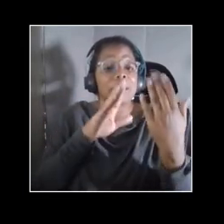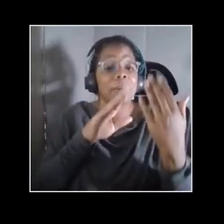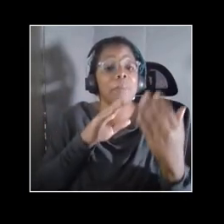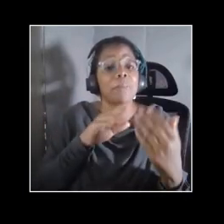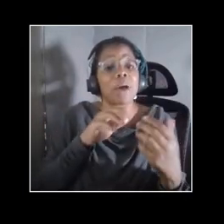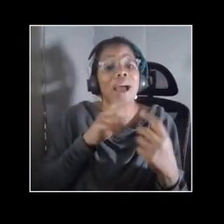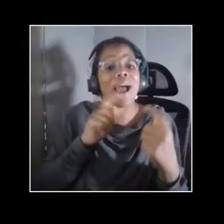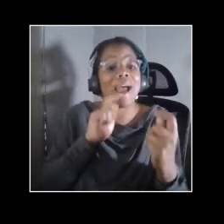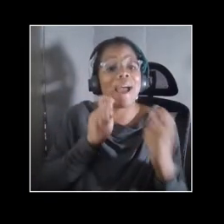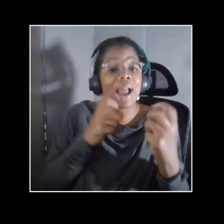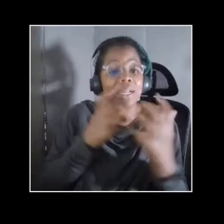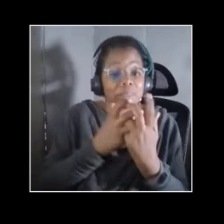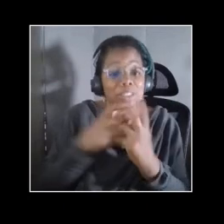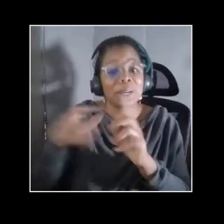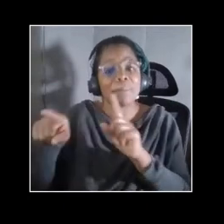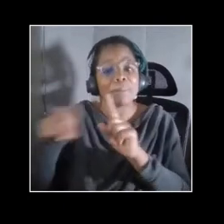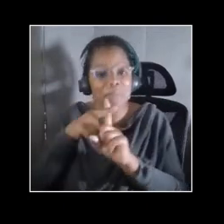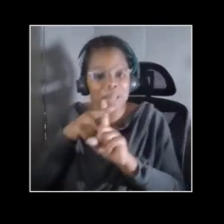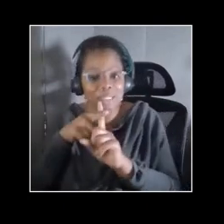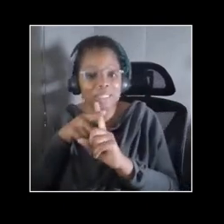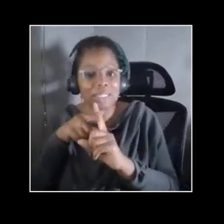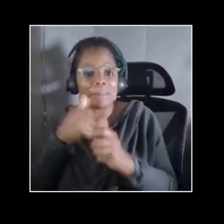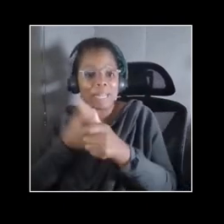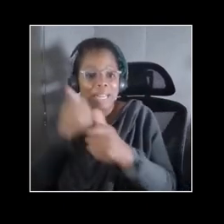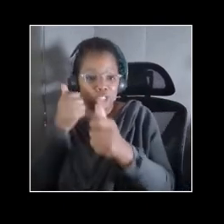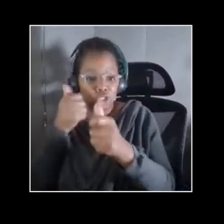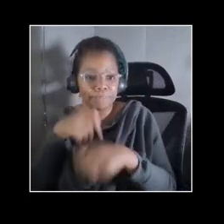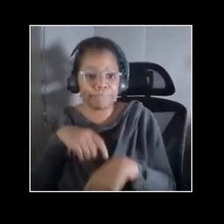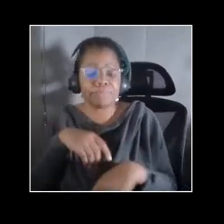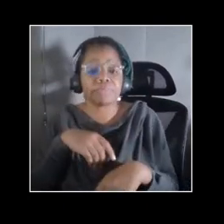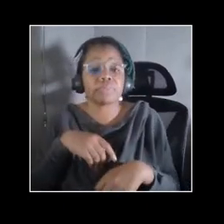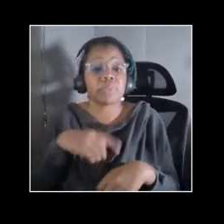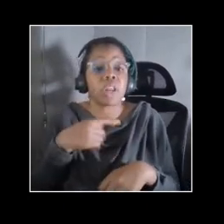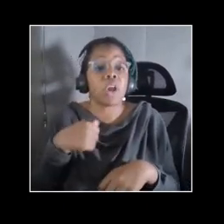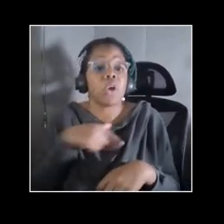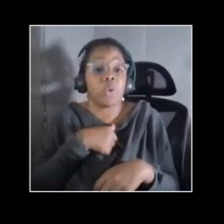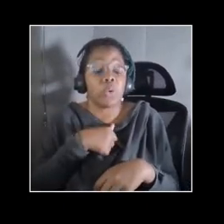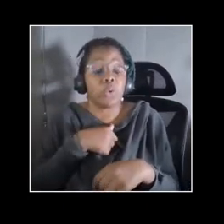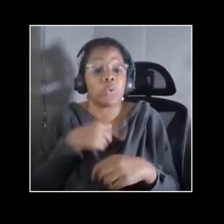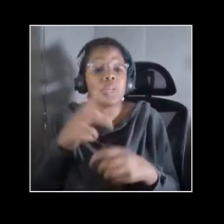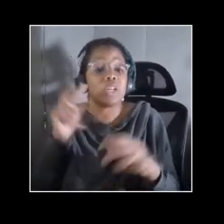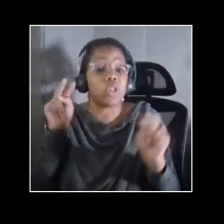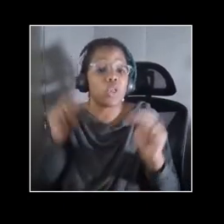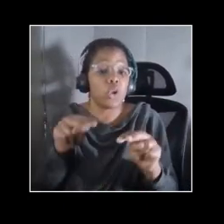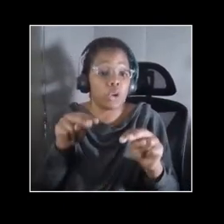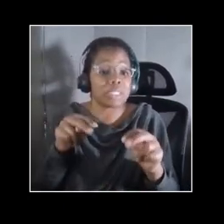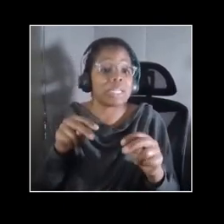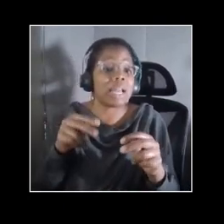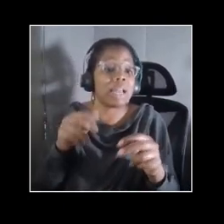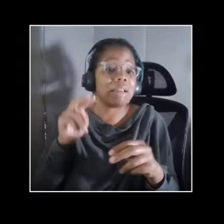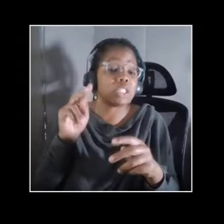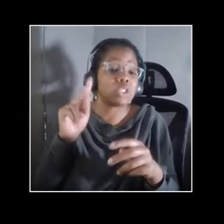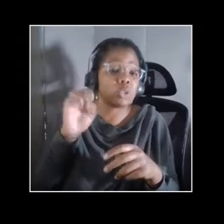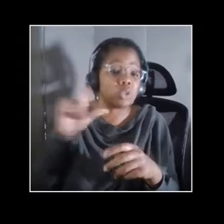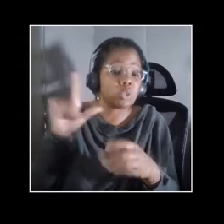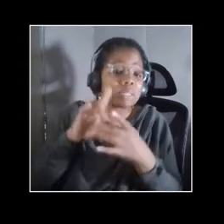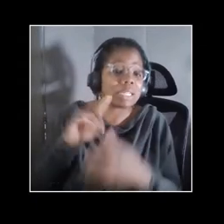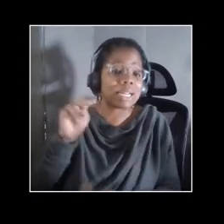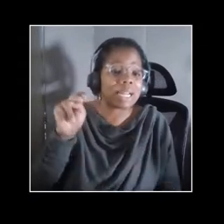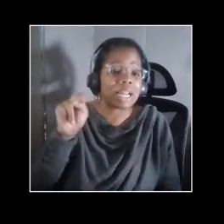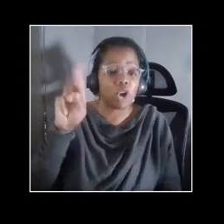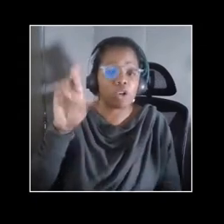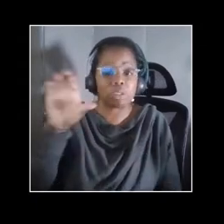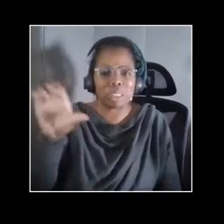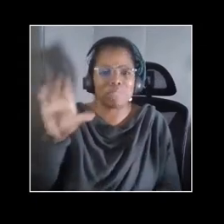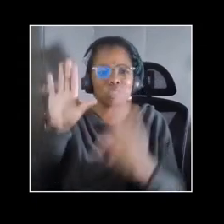change within their communities. And we started looking at existing tools with NRC, which is a great website.